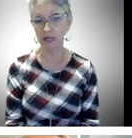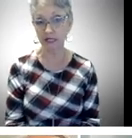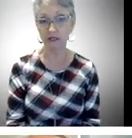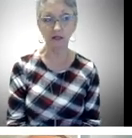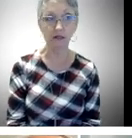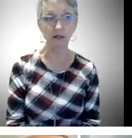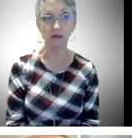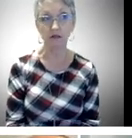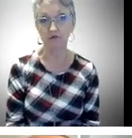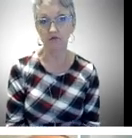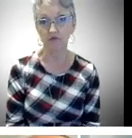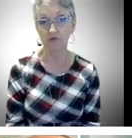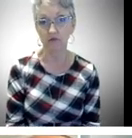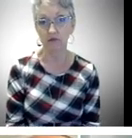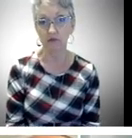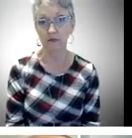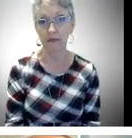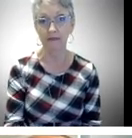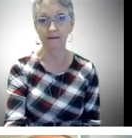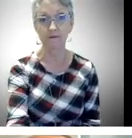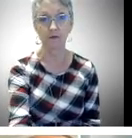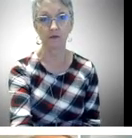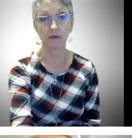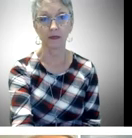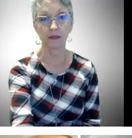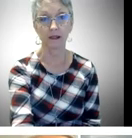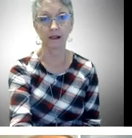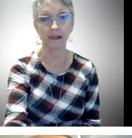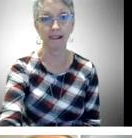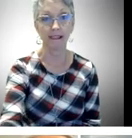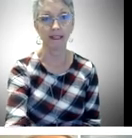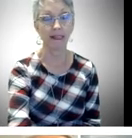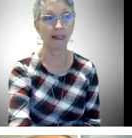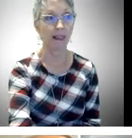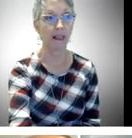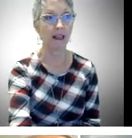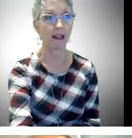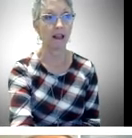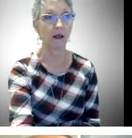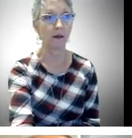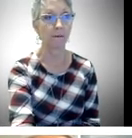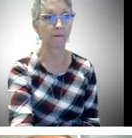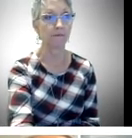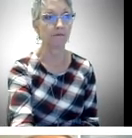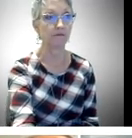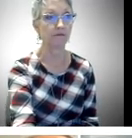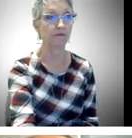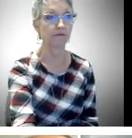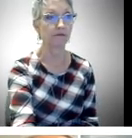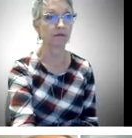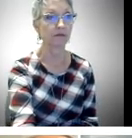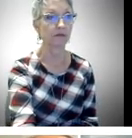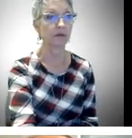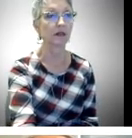in place. But that is only isn't that true that it's only in the probate court, the statutory probate courts that are in the urban